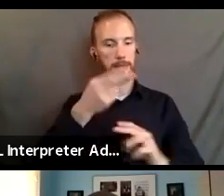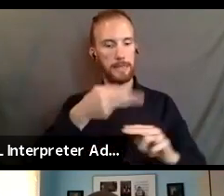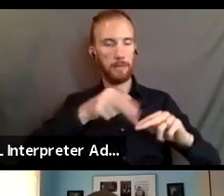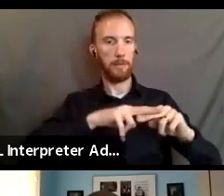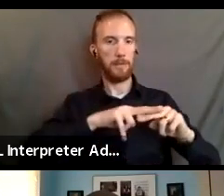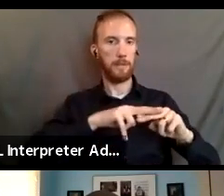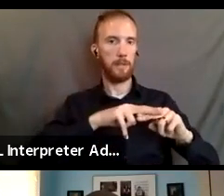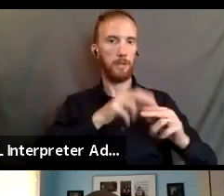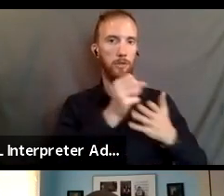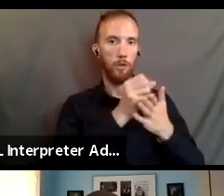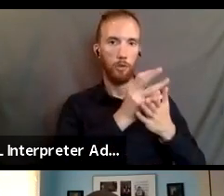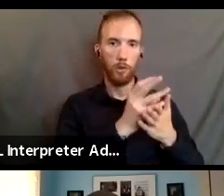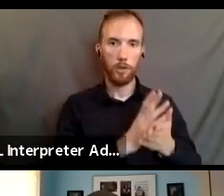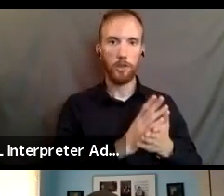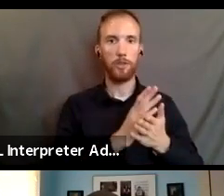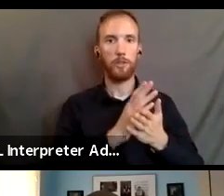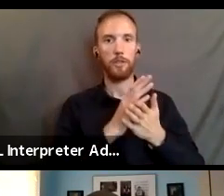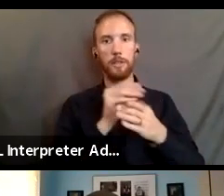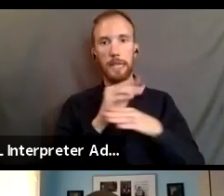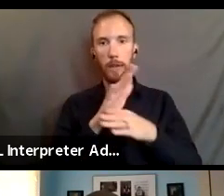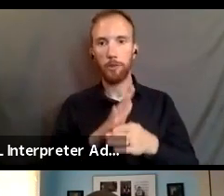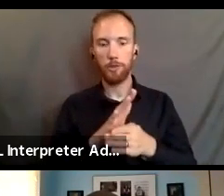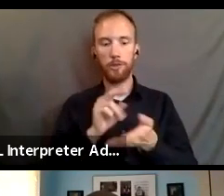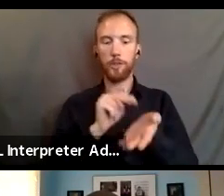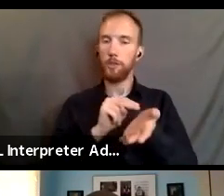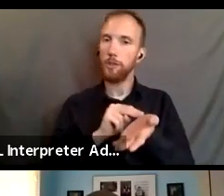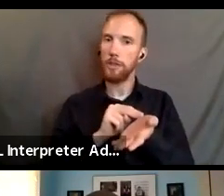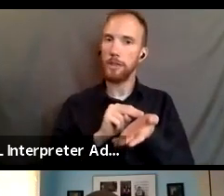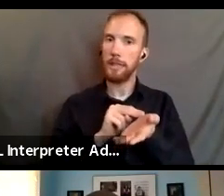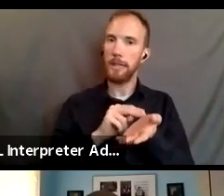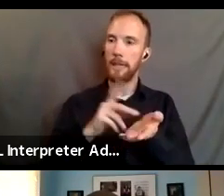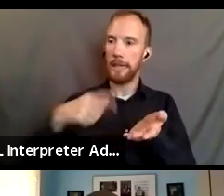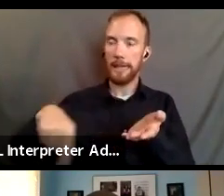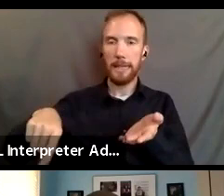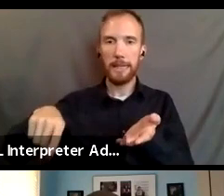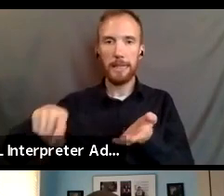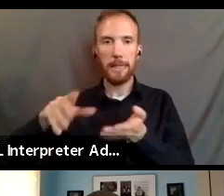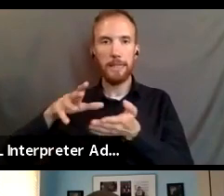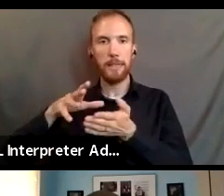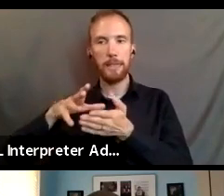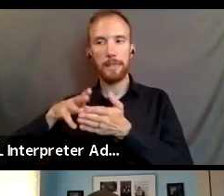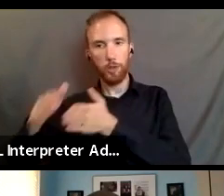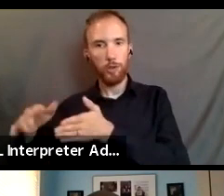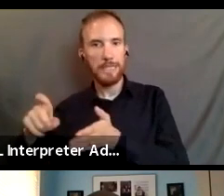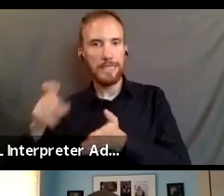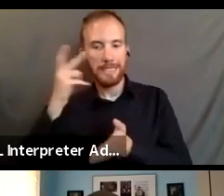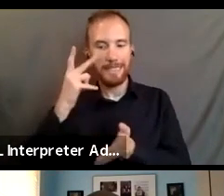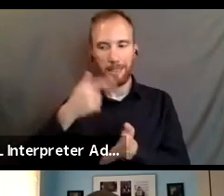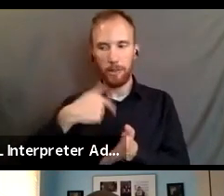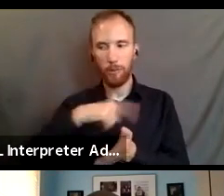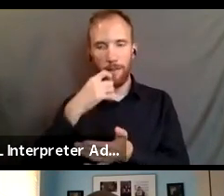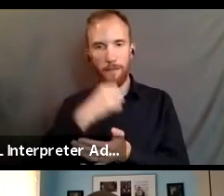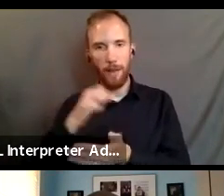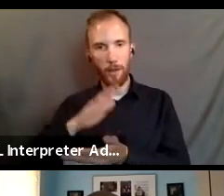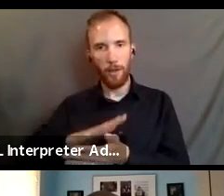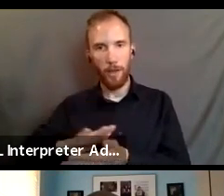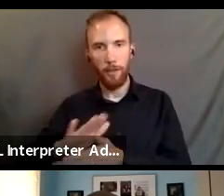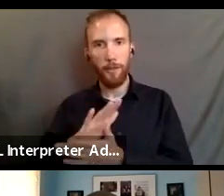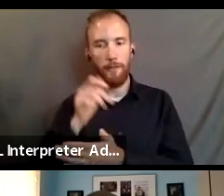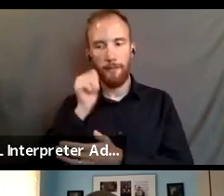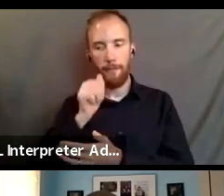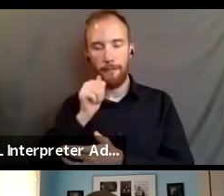in the immediate vicinity of our young people so that they see the value that we invest in them in their everyday life and end